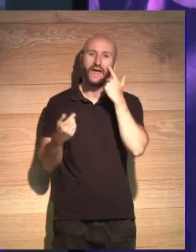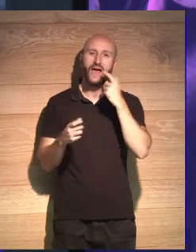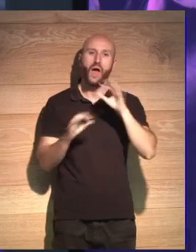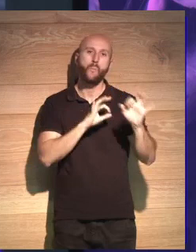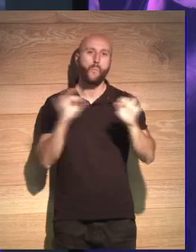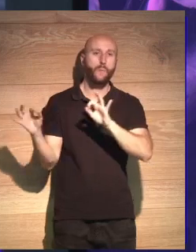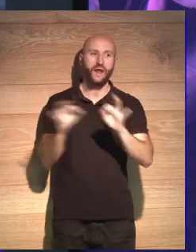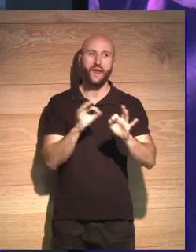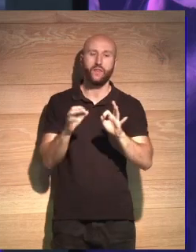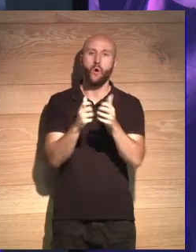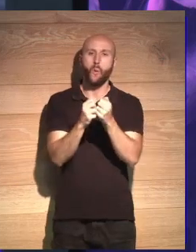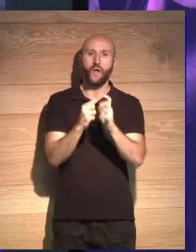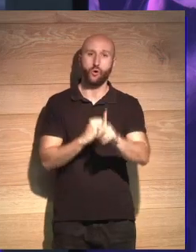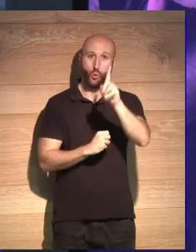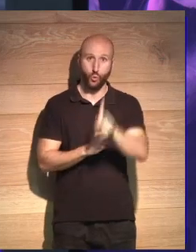Ready Player One.